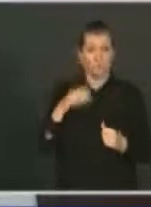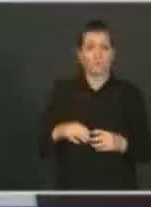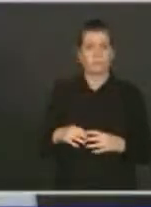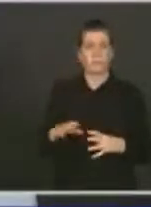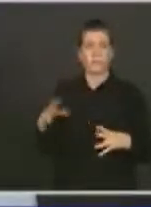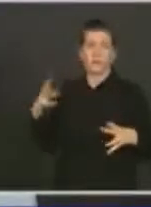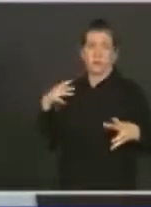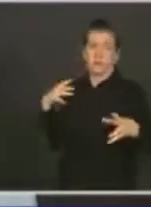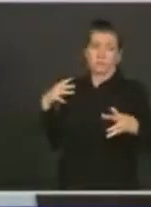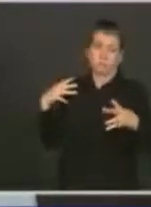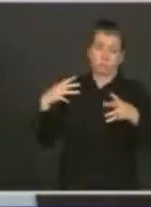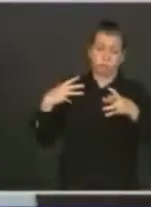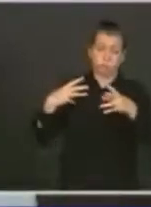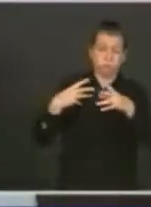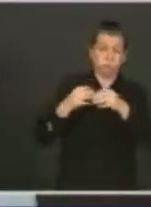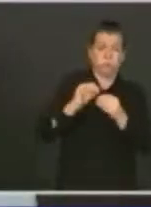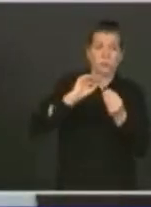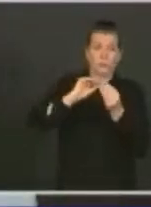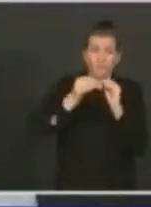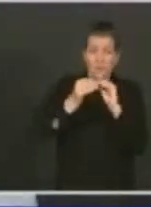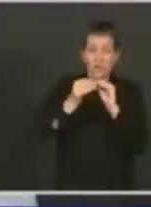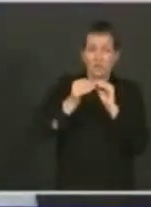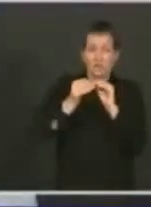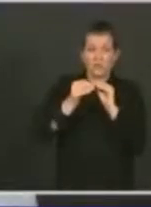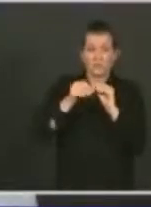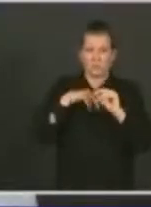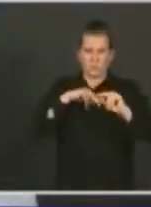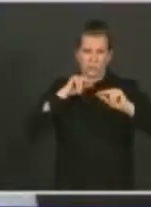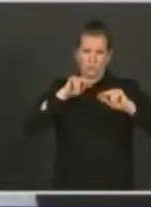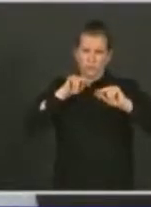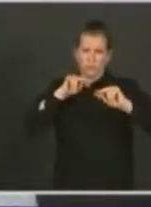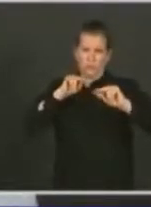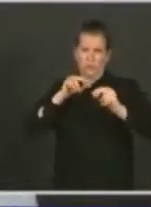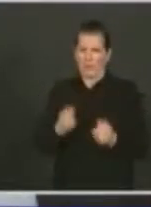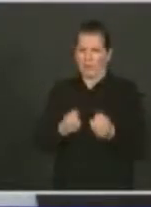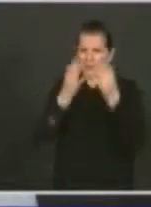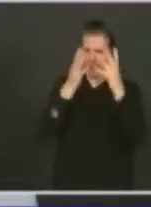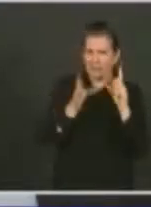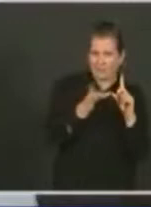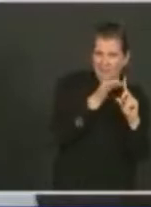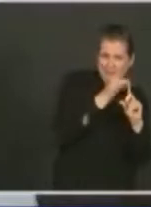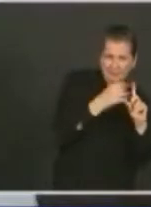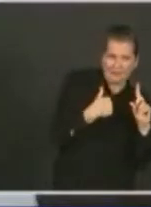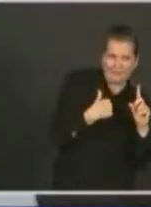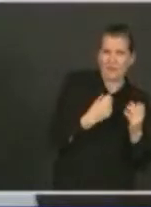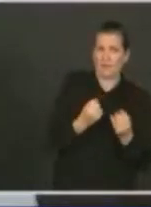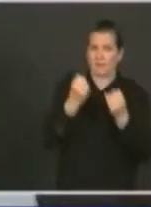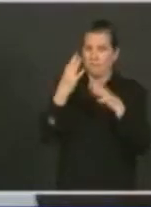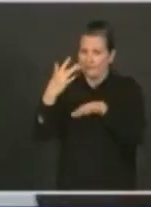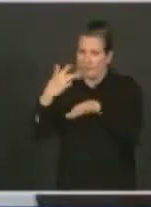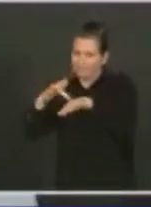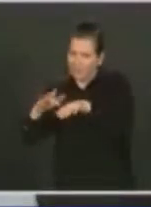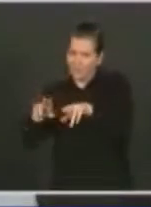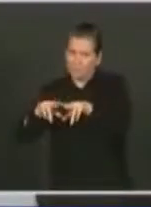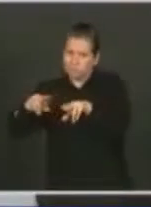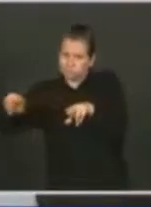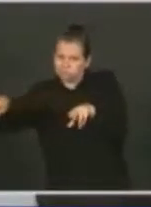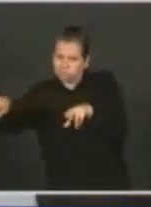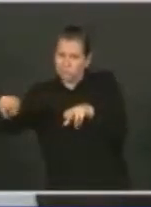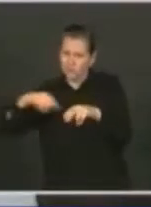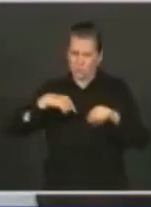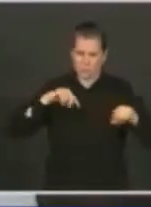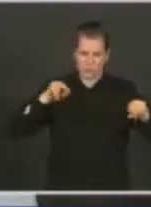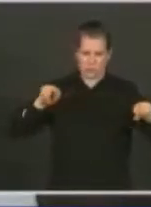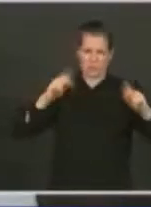approach of a number of factors. You look at acuity of cases, you look at availability of beds that are in place, you look at